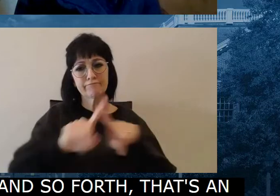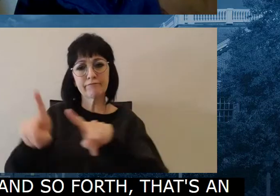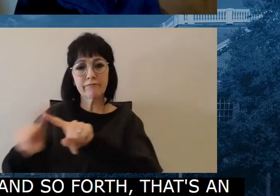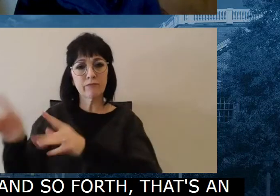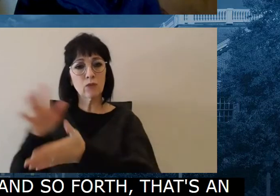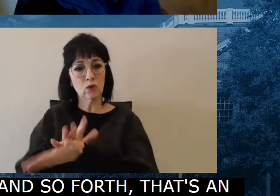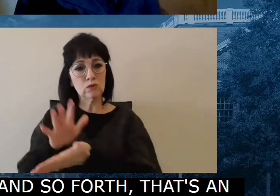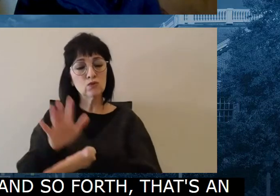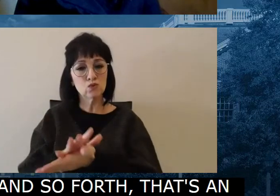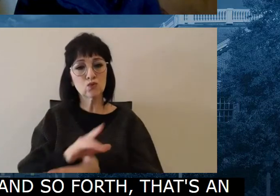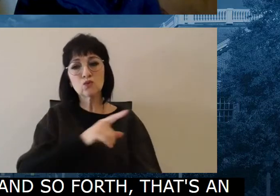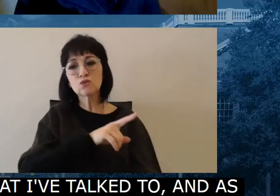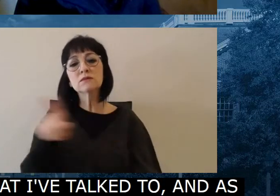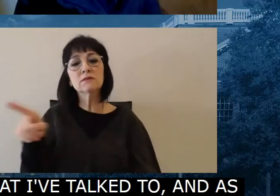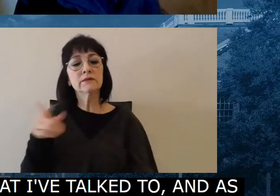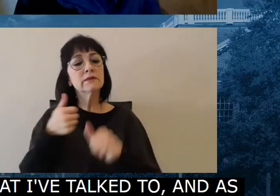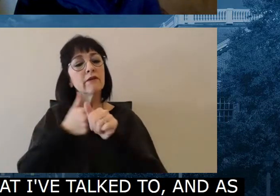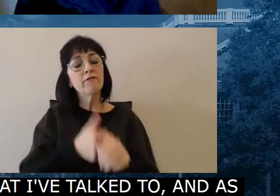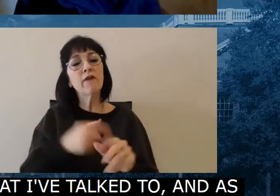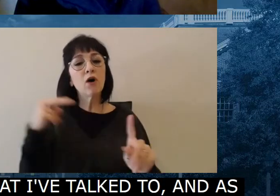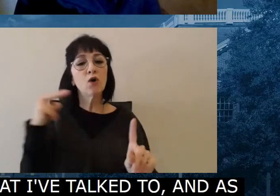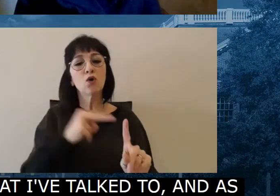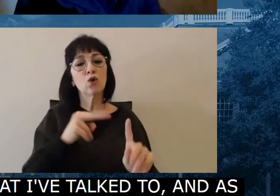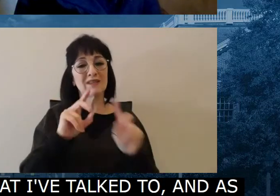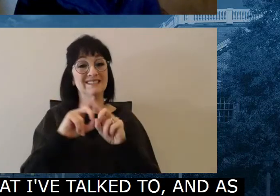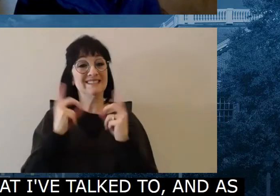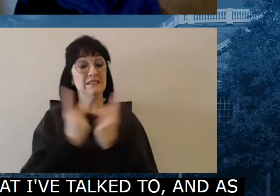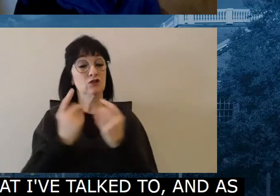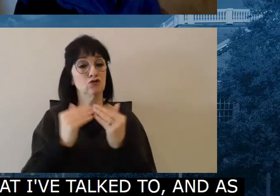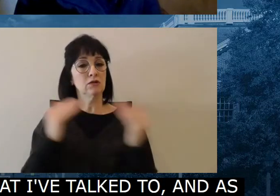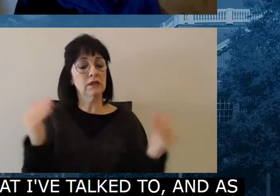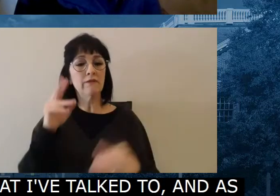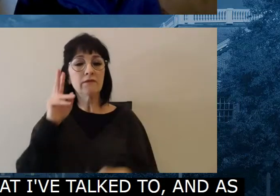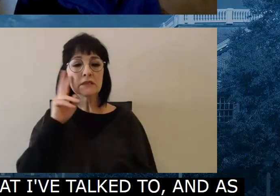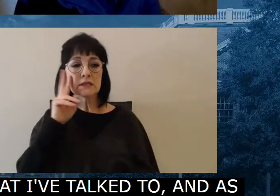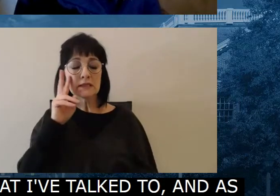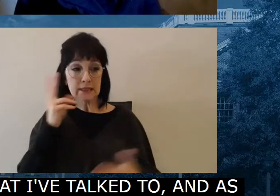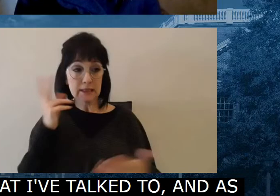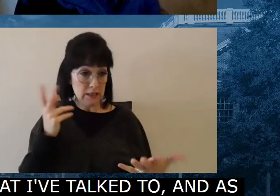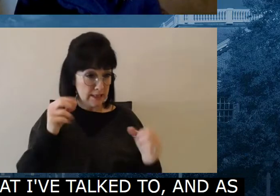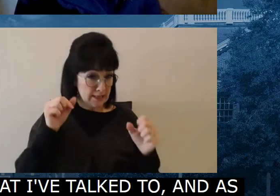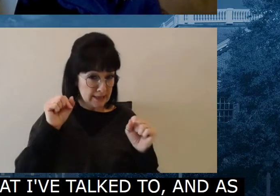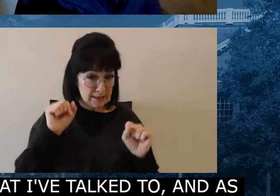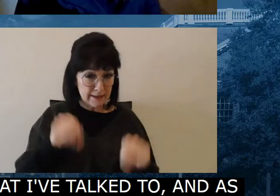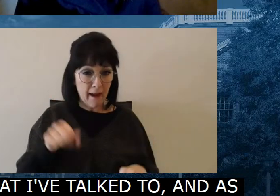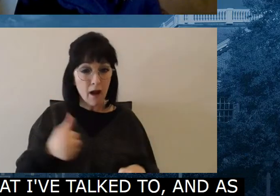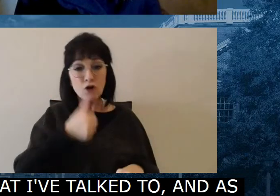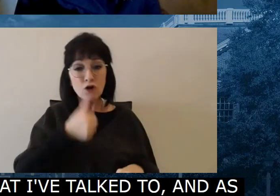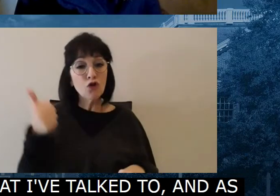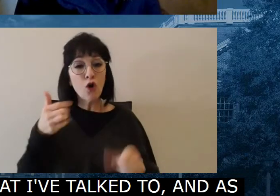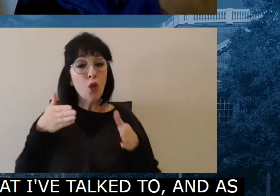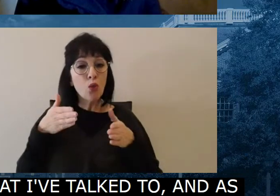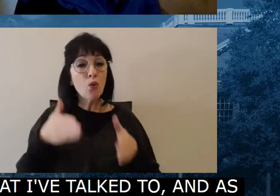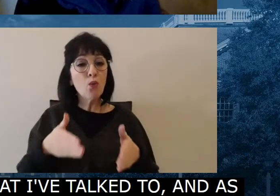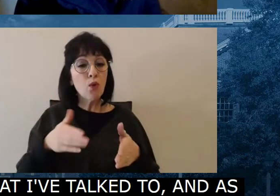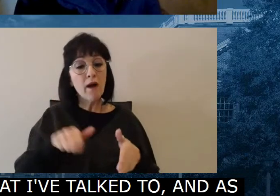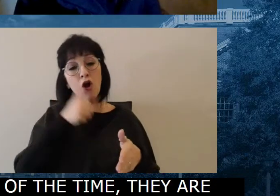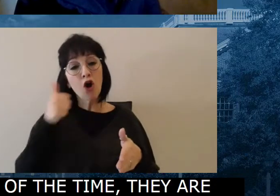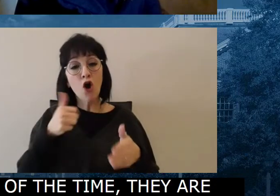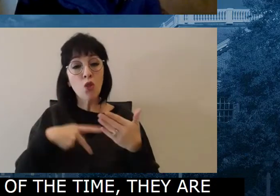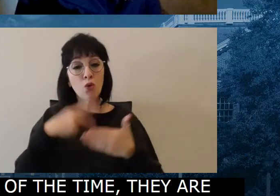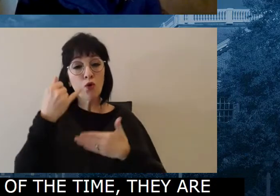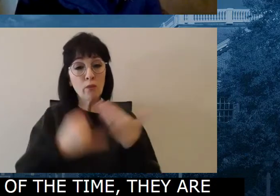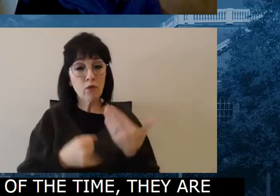a district level to see if there's some kind of extra opportunity that can be given to students during this current school